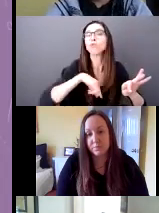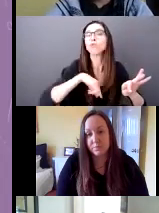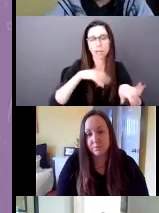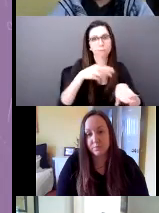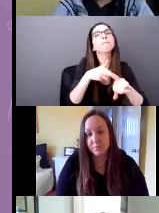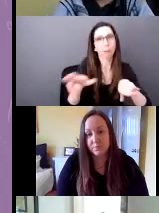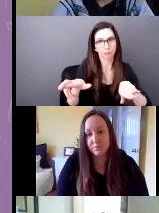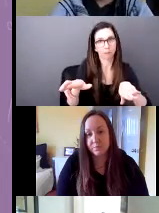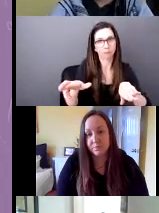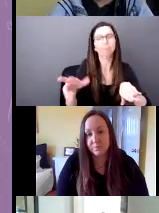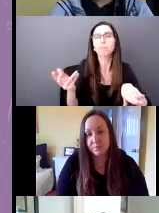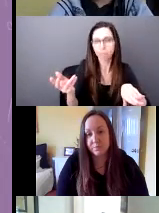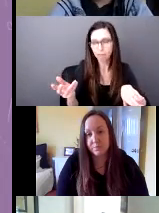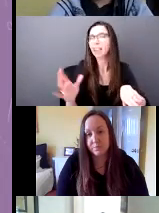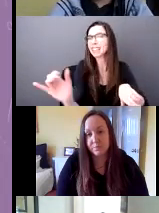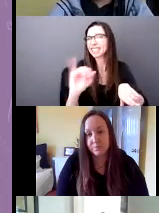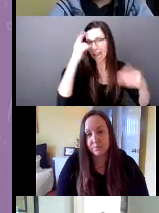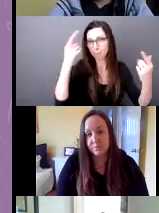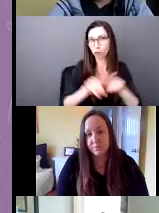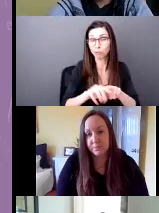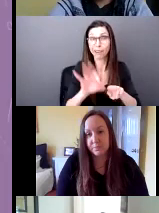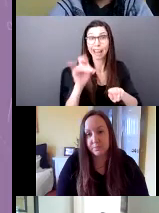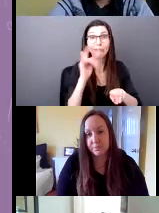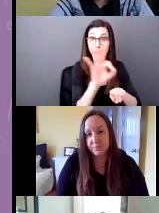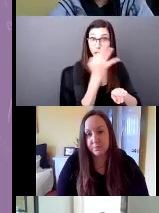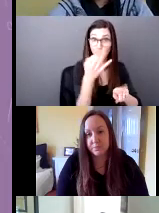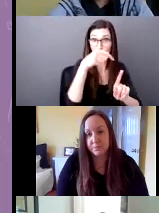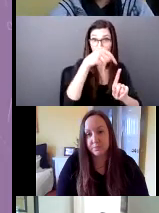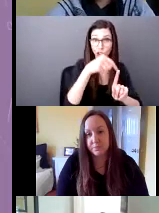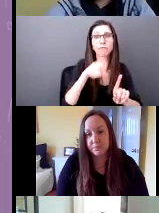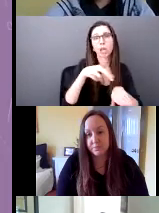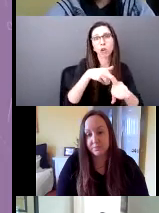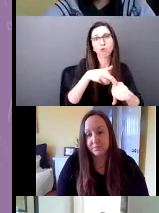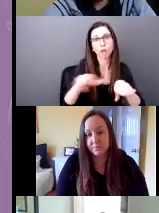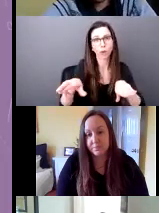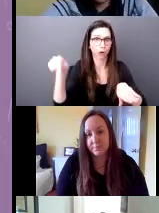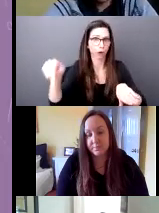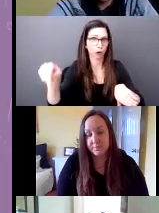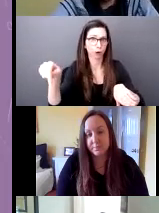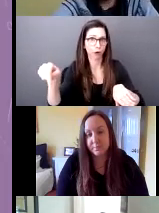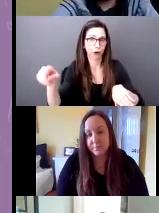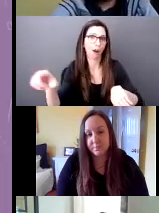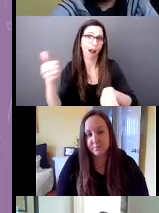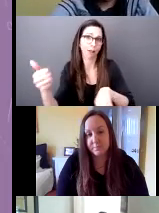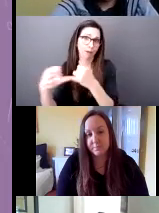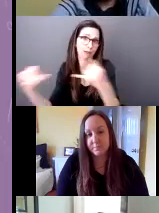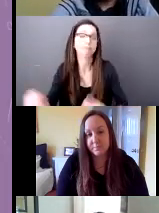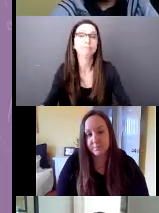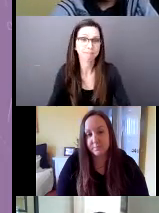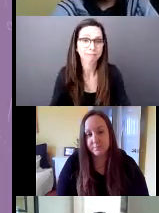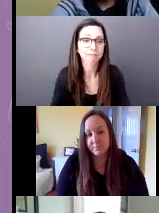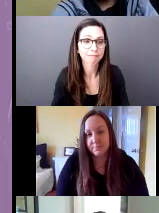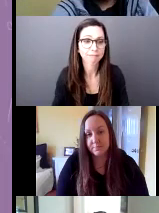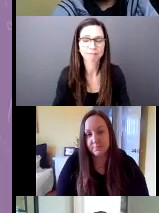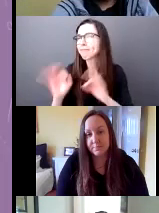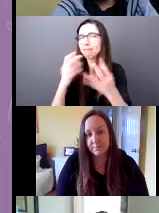job. But the agreement is that if it's French for abused women, we refer them to the FemAid line. Great, thank you. Laura, was there